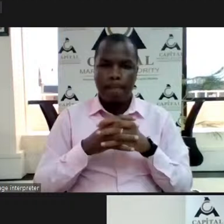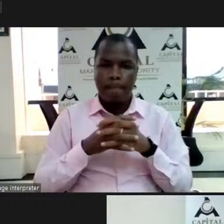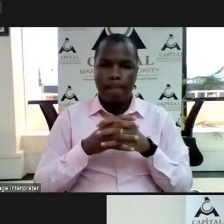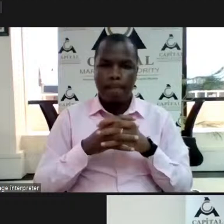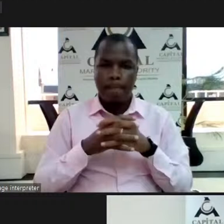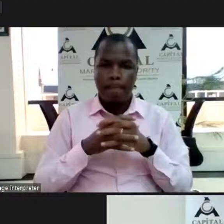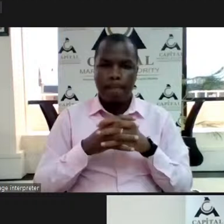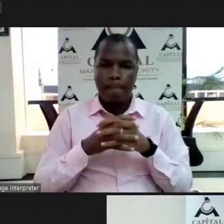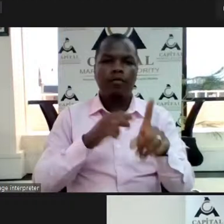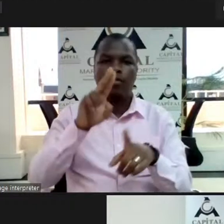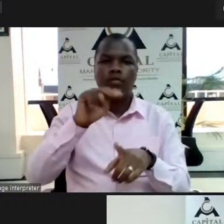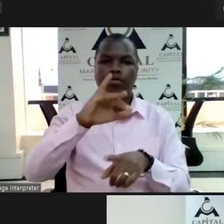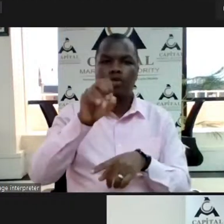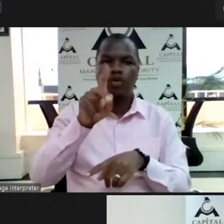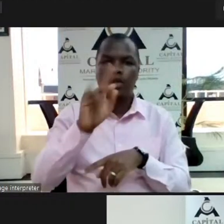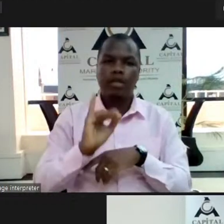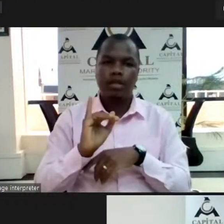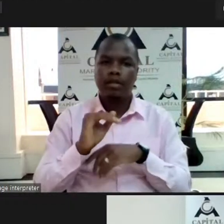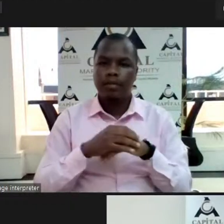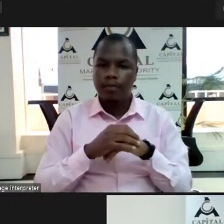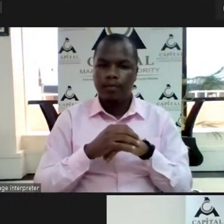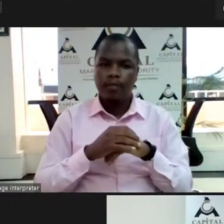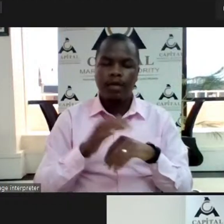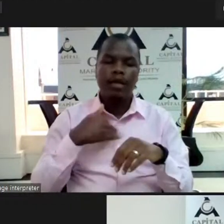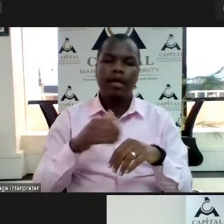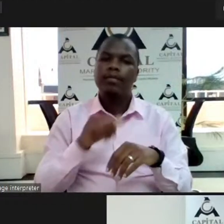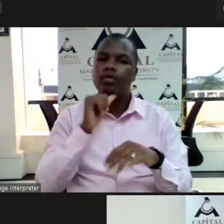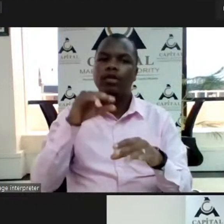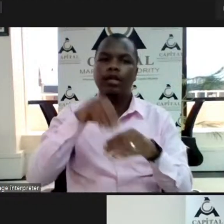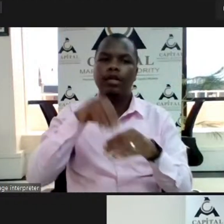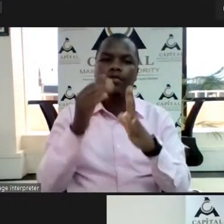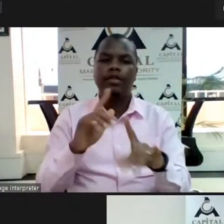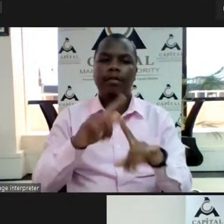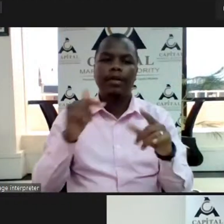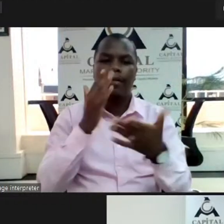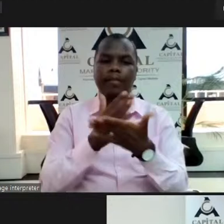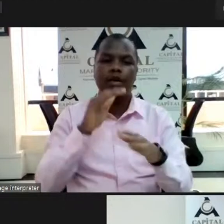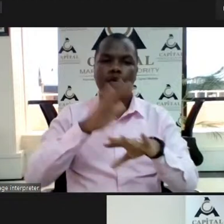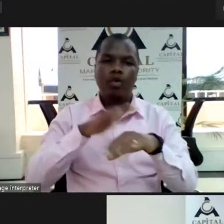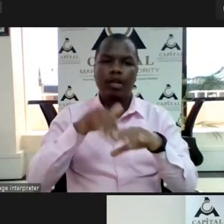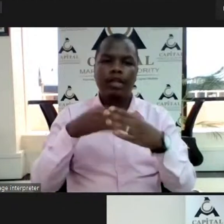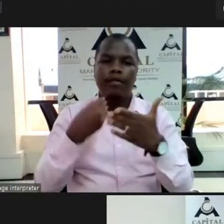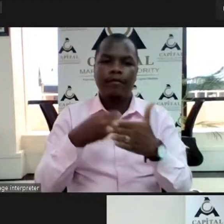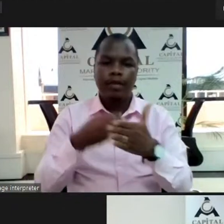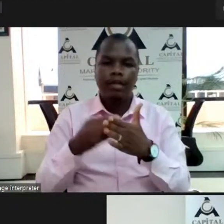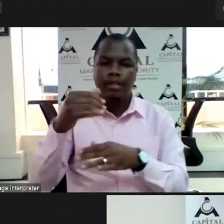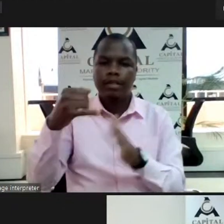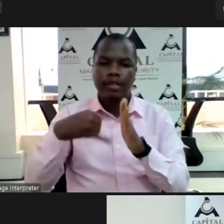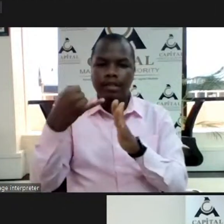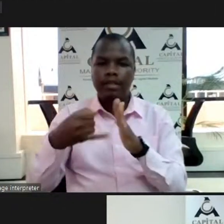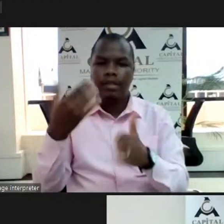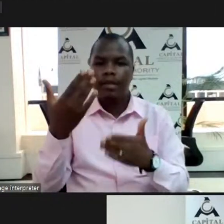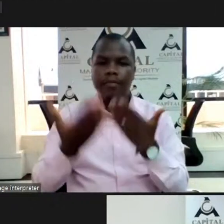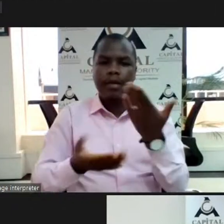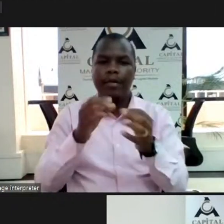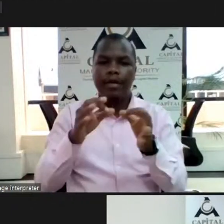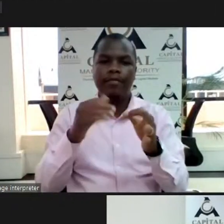From Joki Monene, I am not an investor, but I'm really good in the finance industry. Maybe if there is a